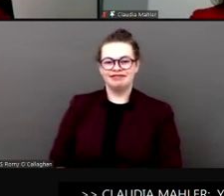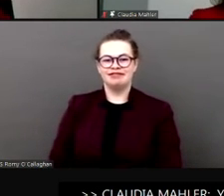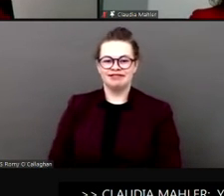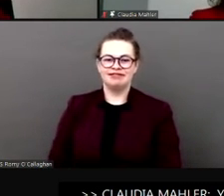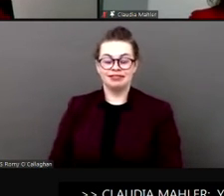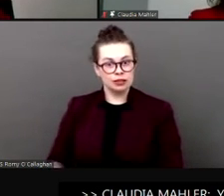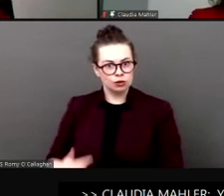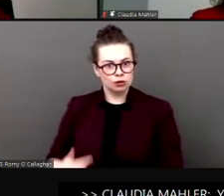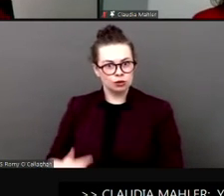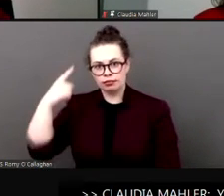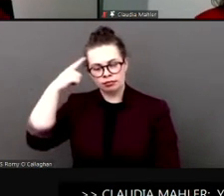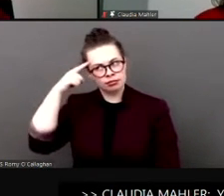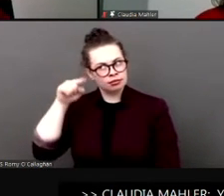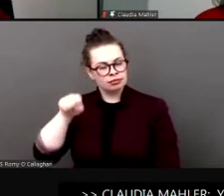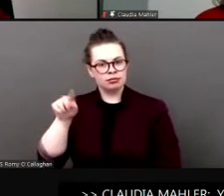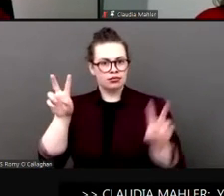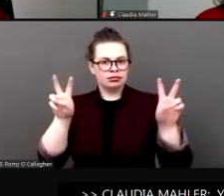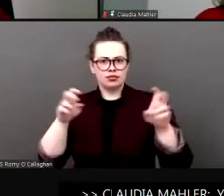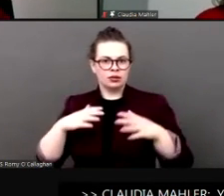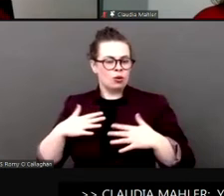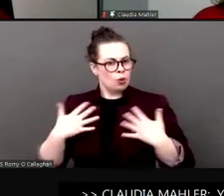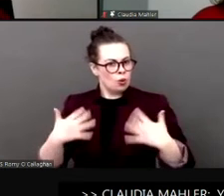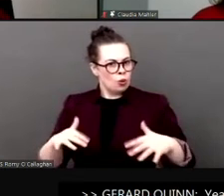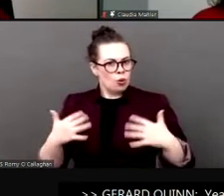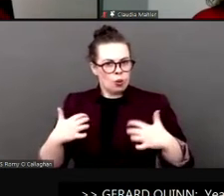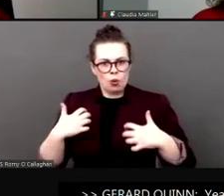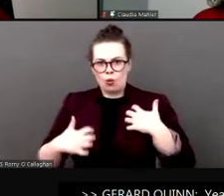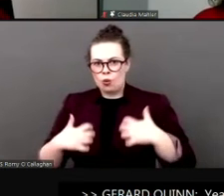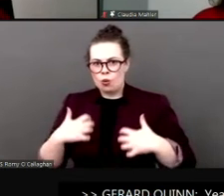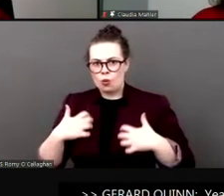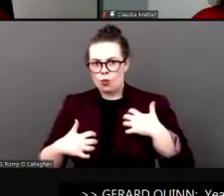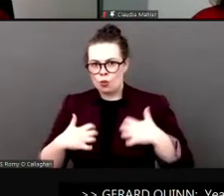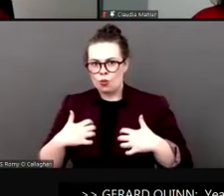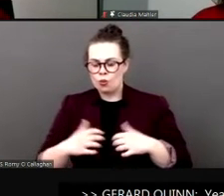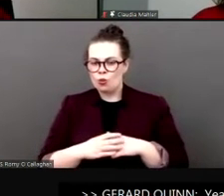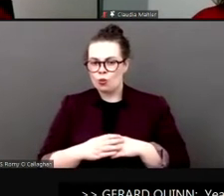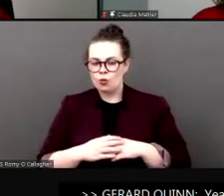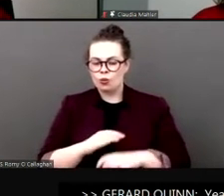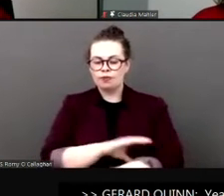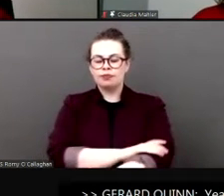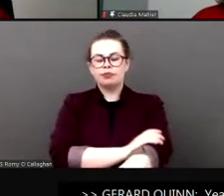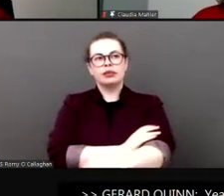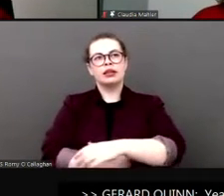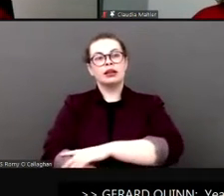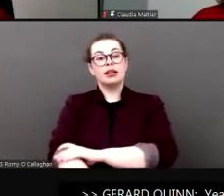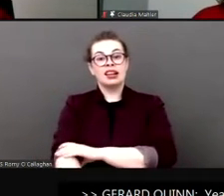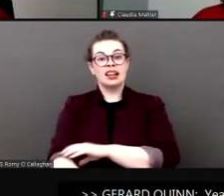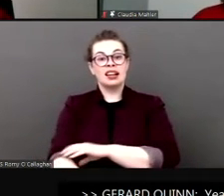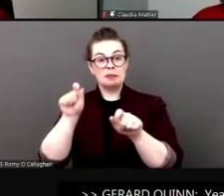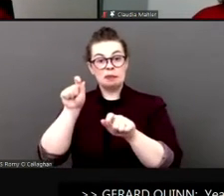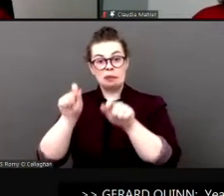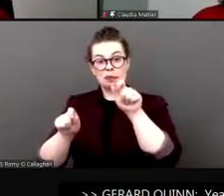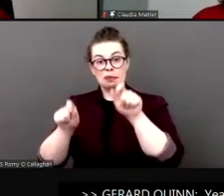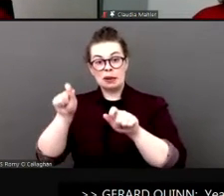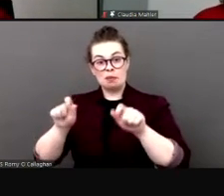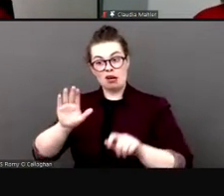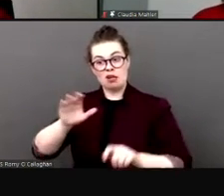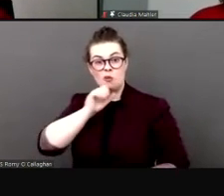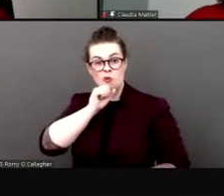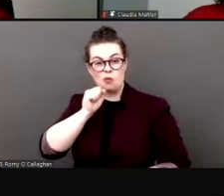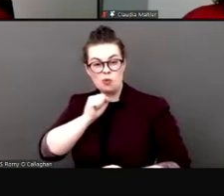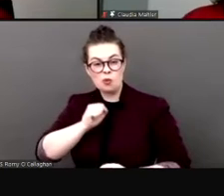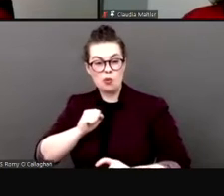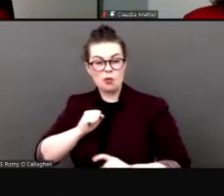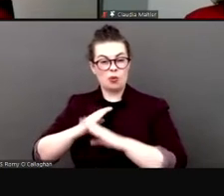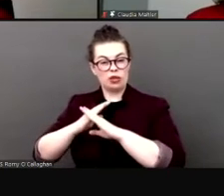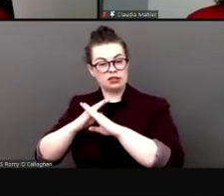because, one direct implication of ageism is almost the cultural assumption that through